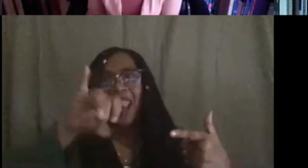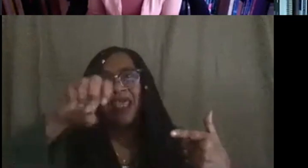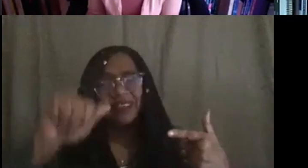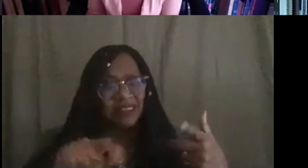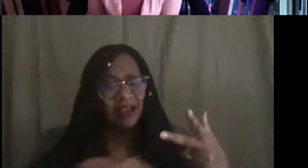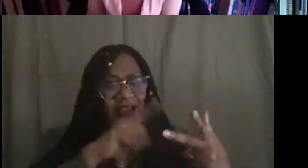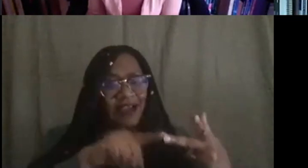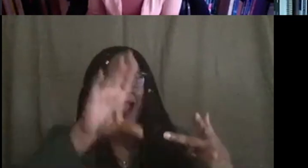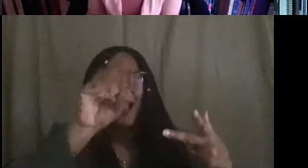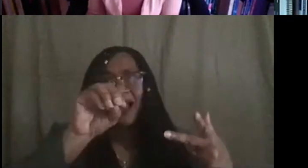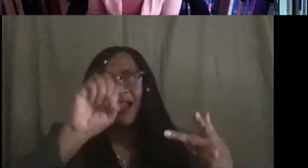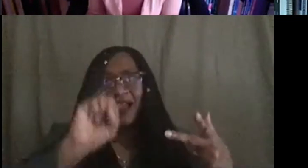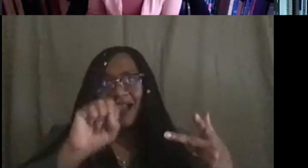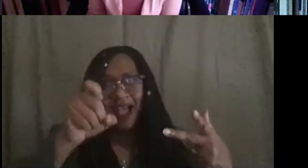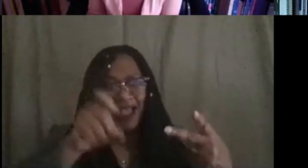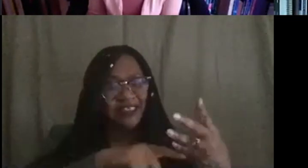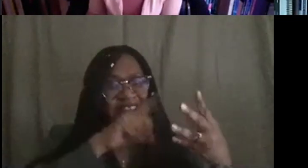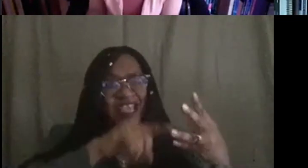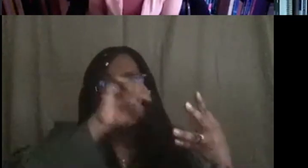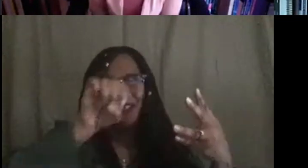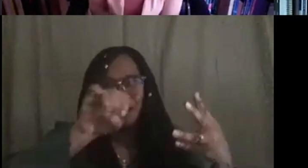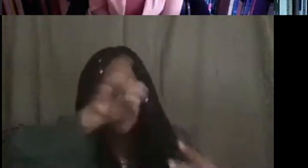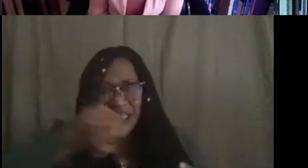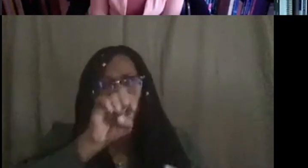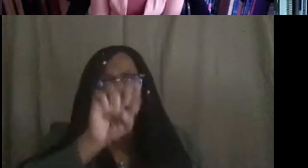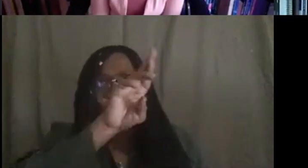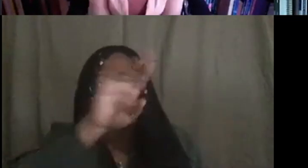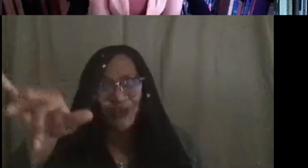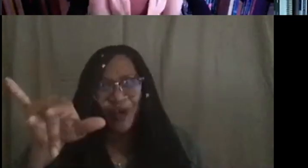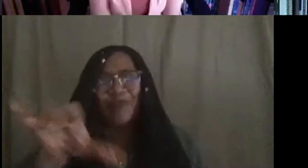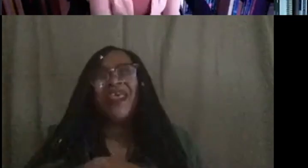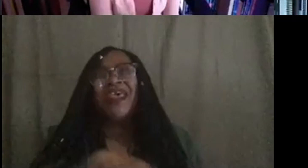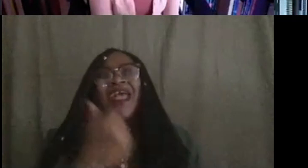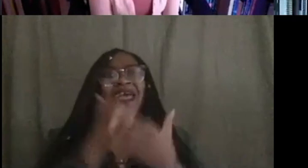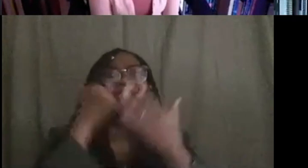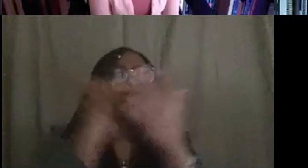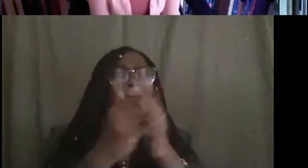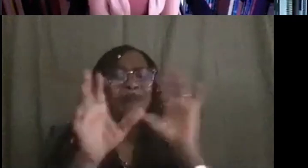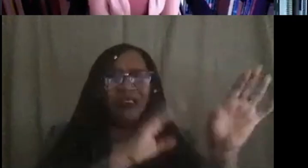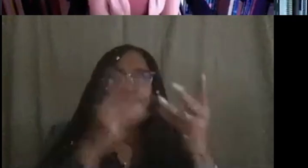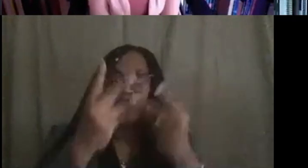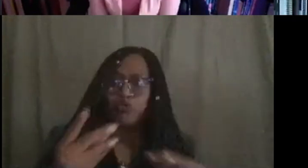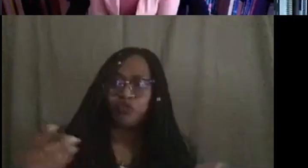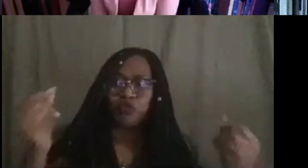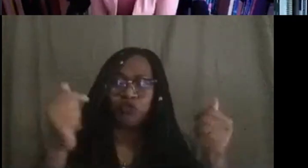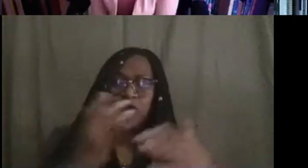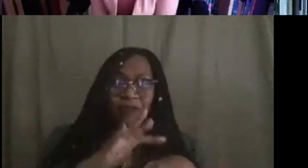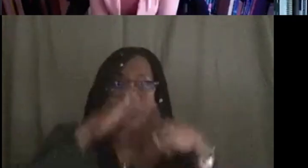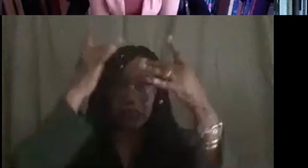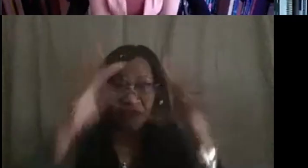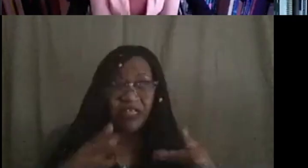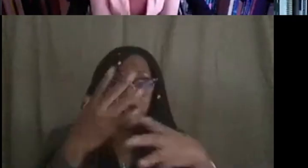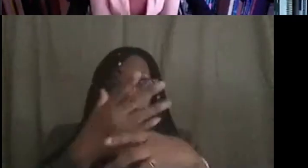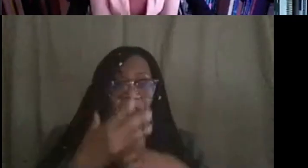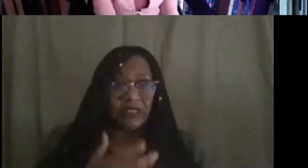Cox, and Corey Dakin for helping me make this thing happen. I do want to say that, so after our session today, what you will receive, you'll